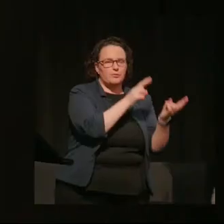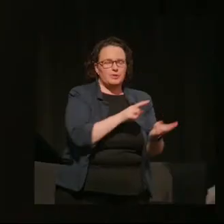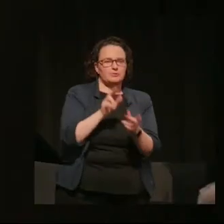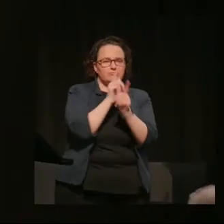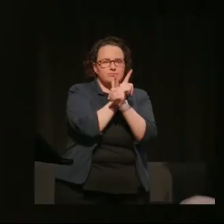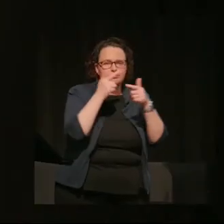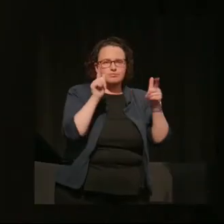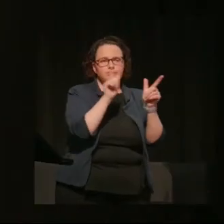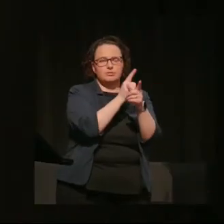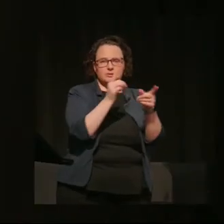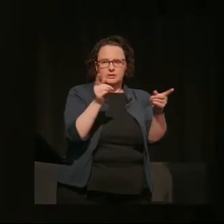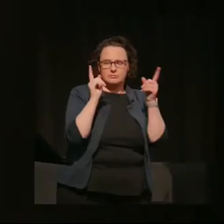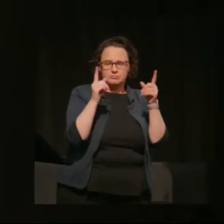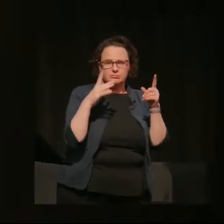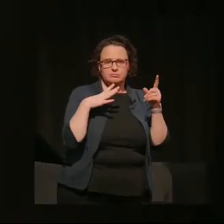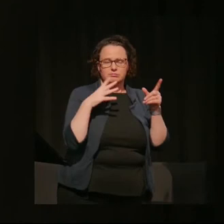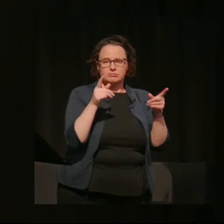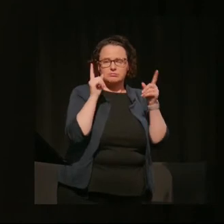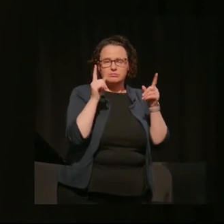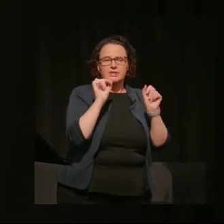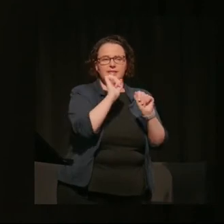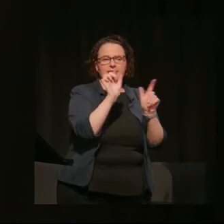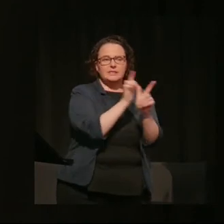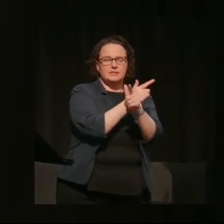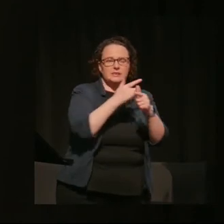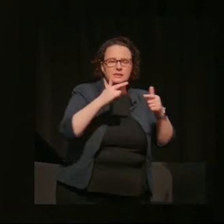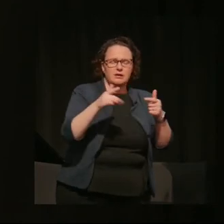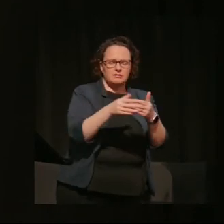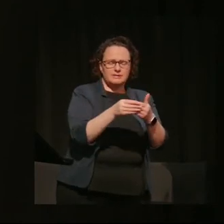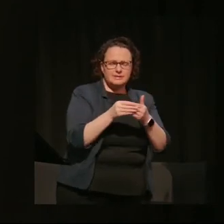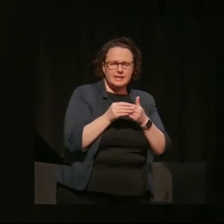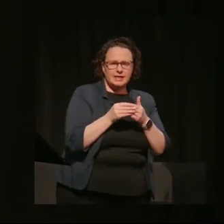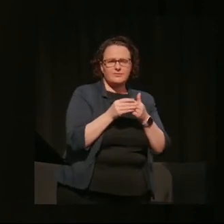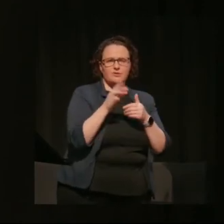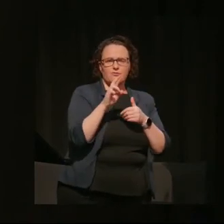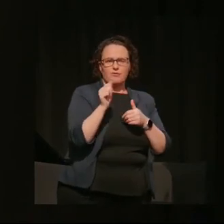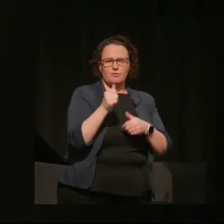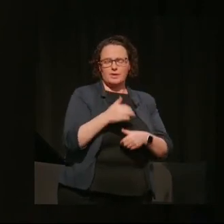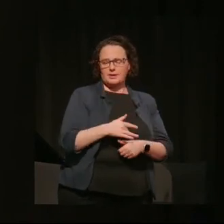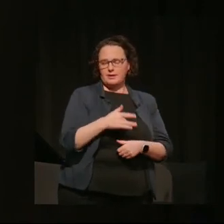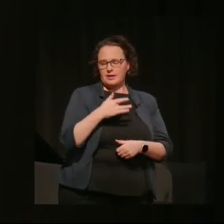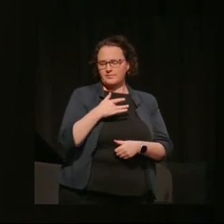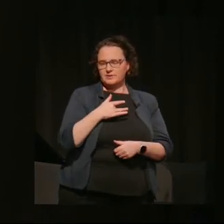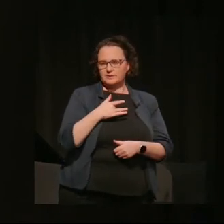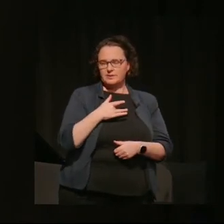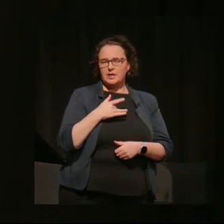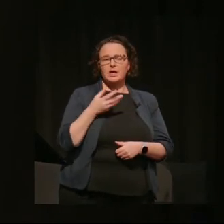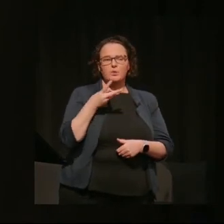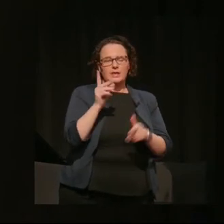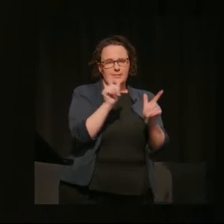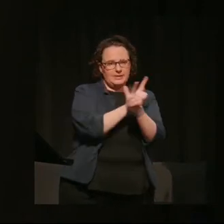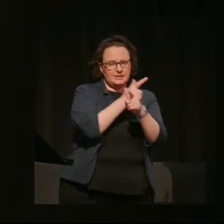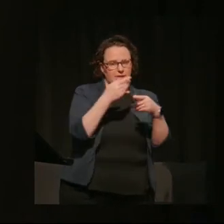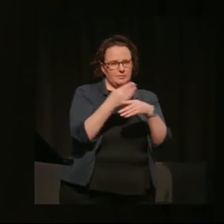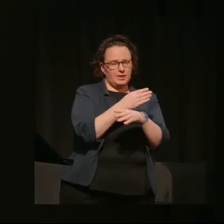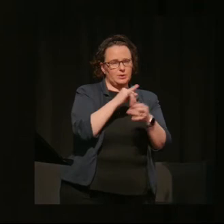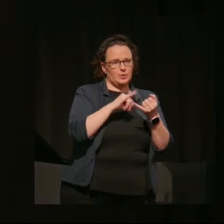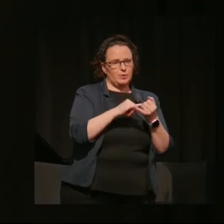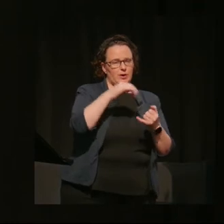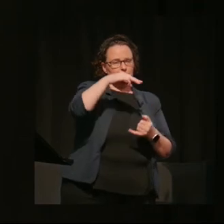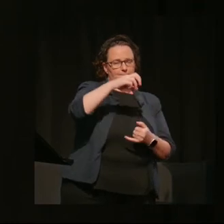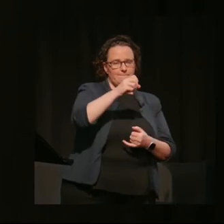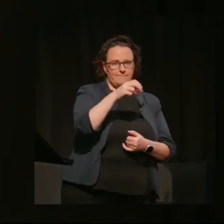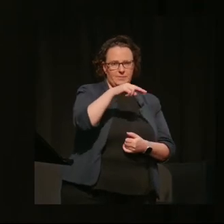as a warning. This song managed to save Roma lives. It will be sung by Monika